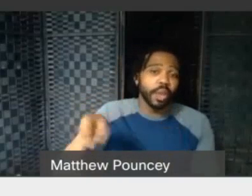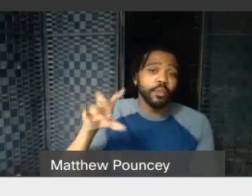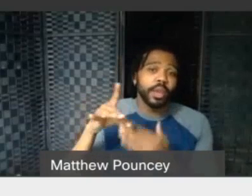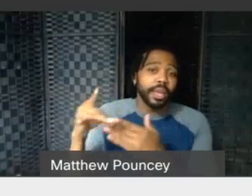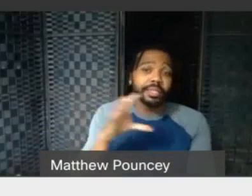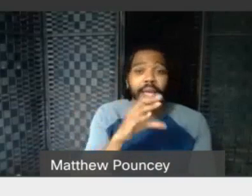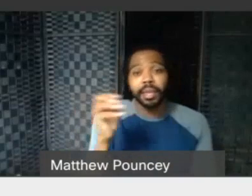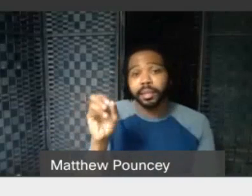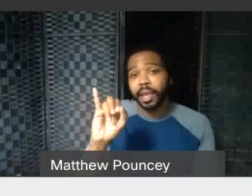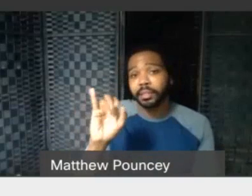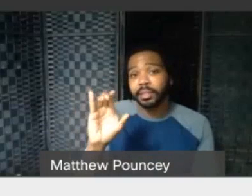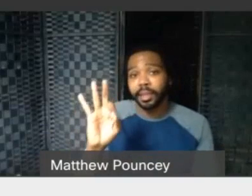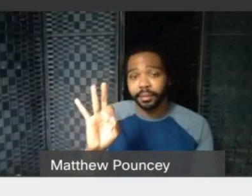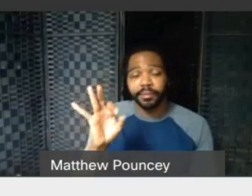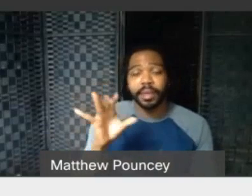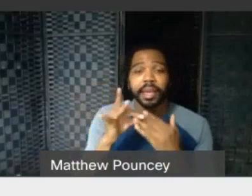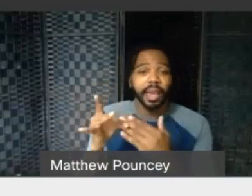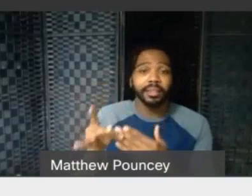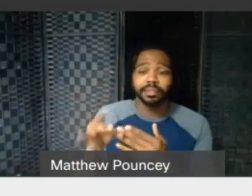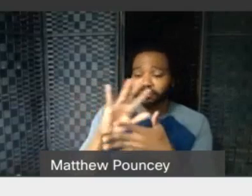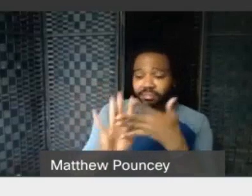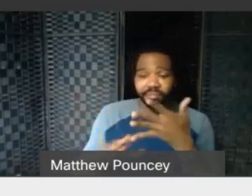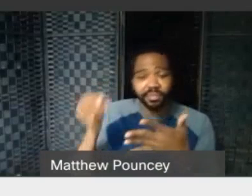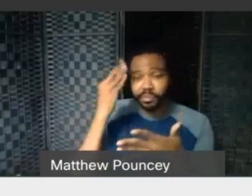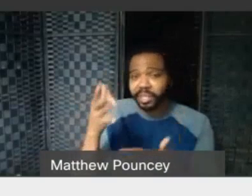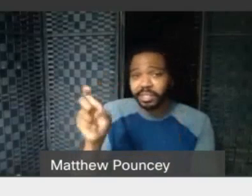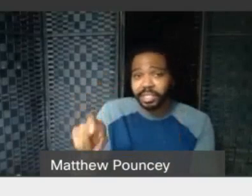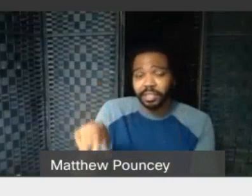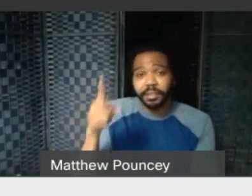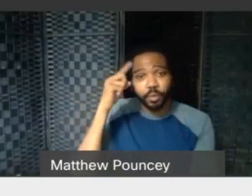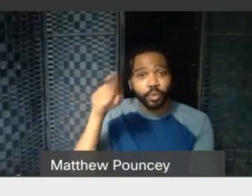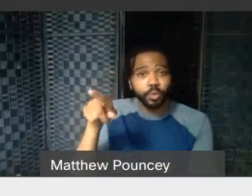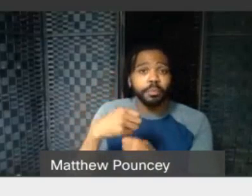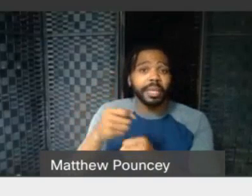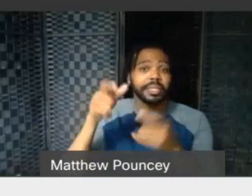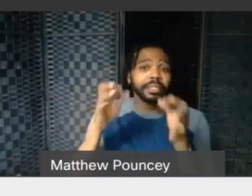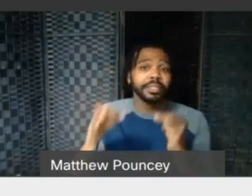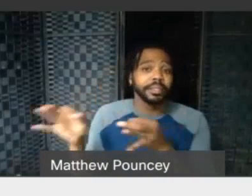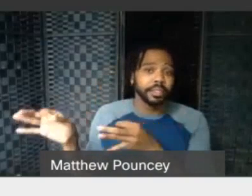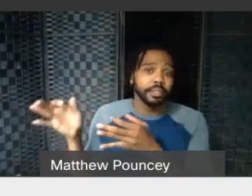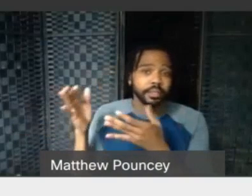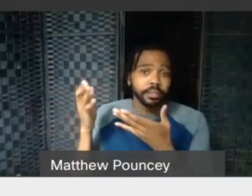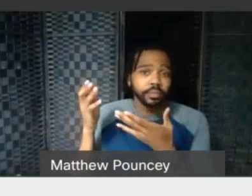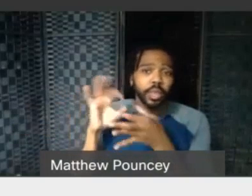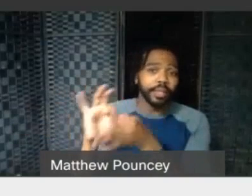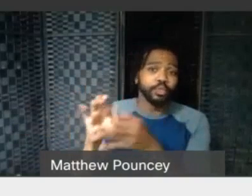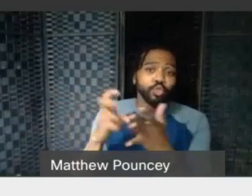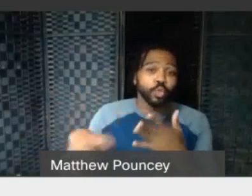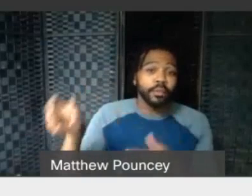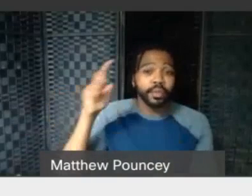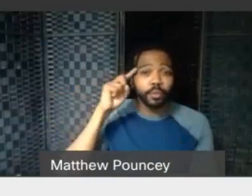ICF guidance that I think gives you all the information you need to make decisions about traveling for a